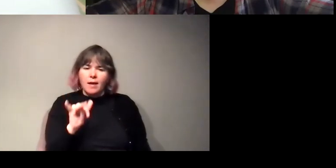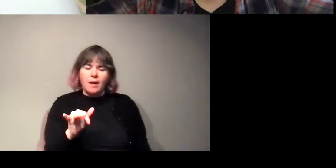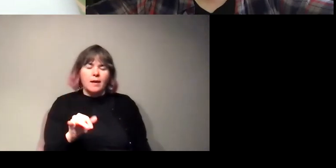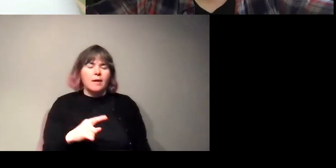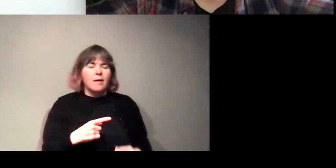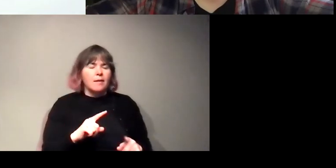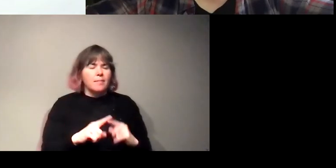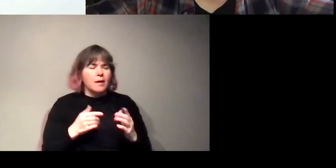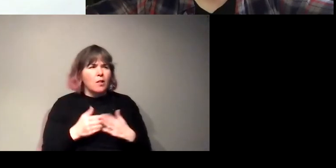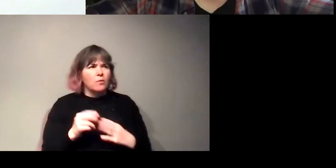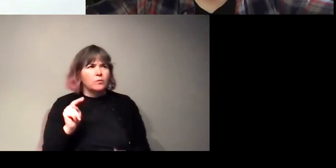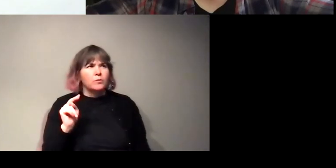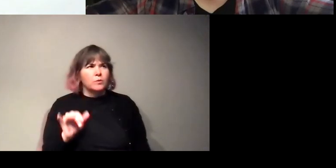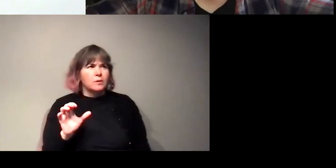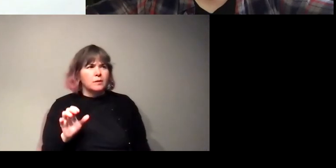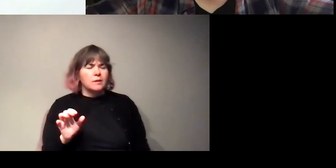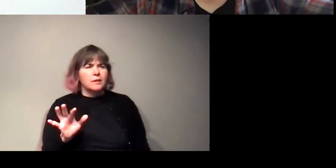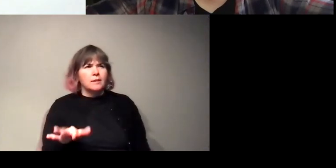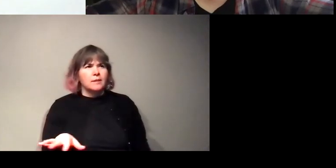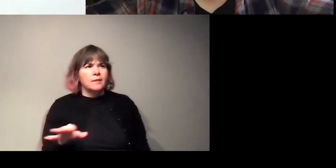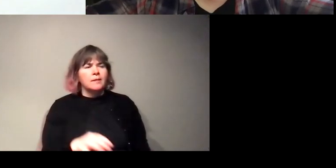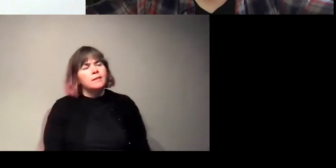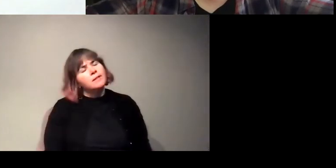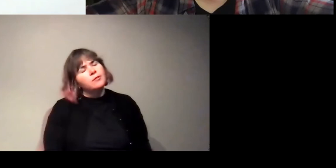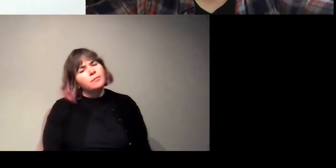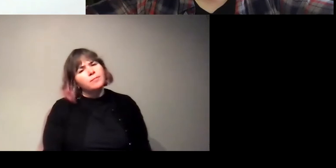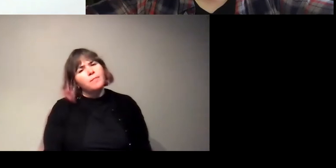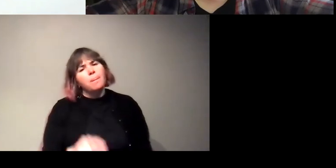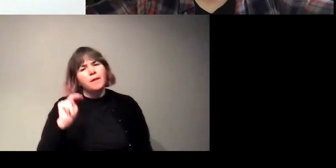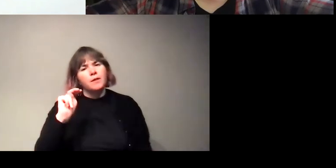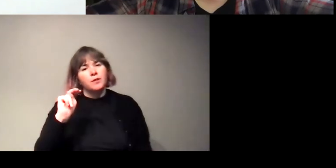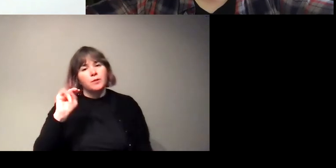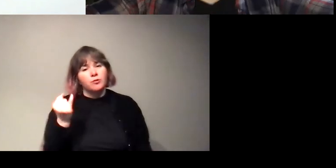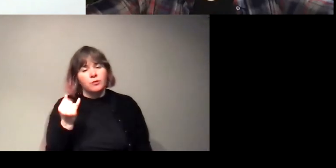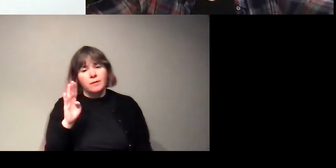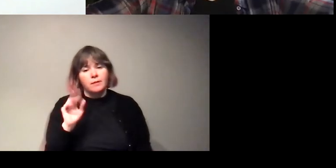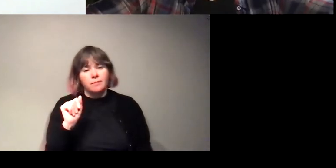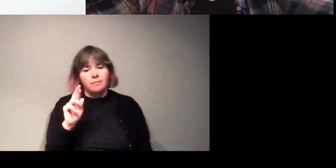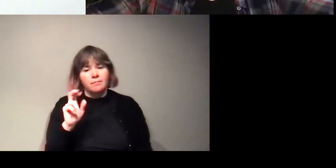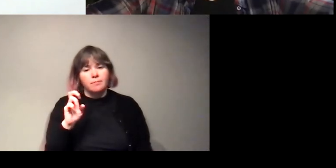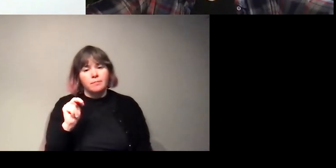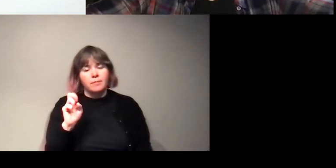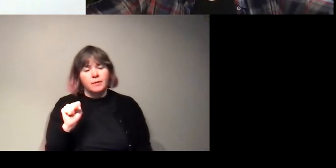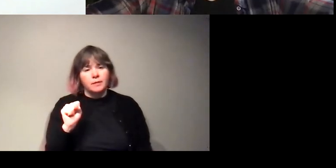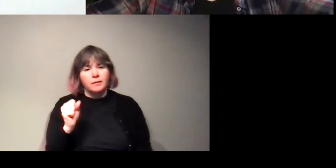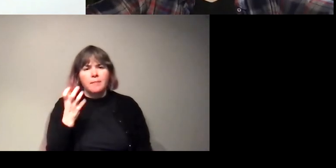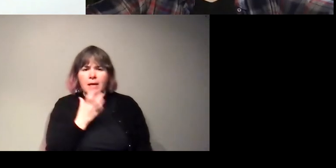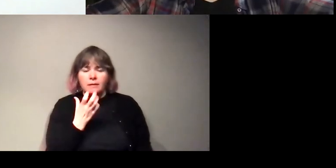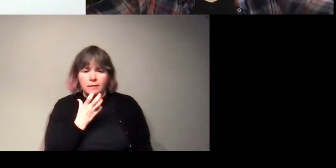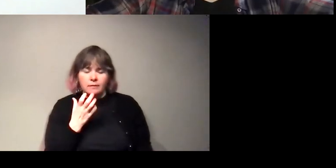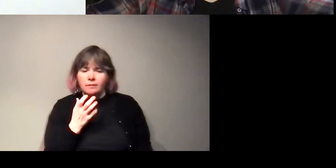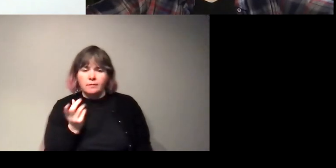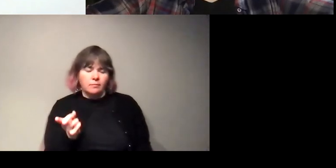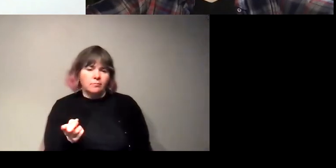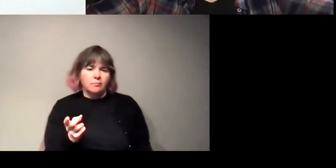to New York City, actually, the New Jersey Barrens are really amazing. They